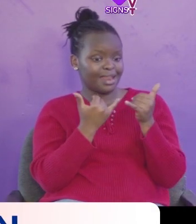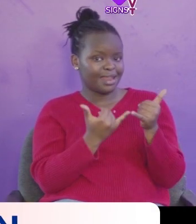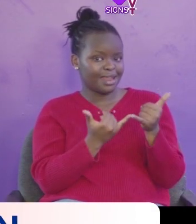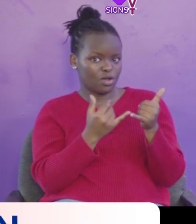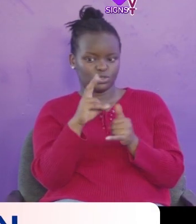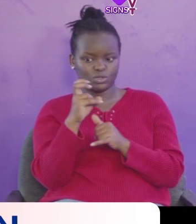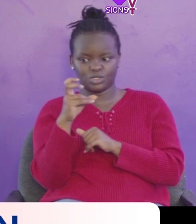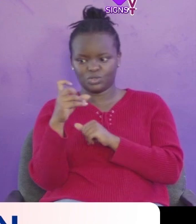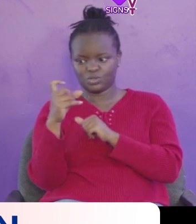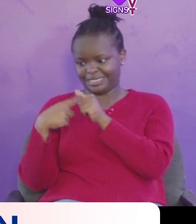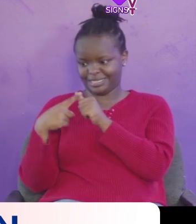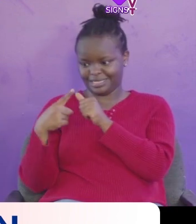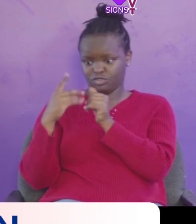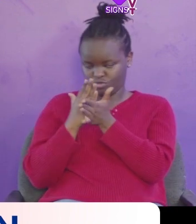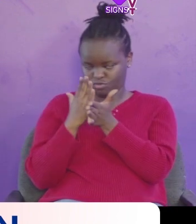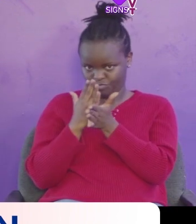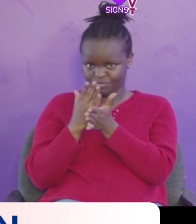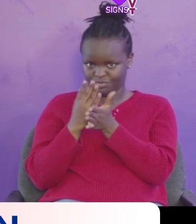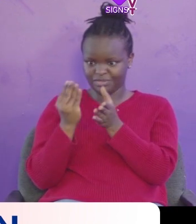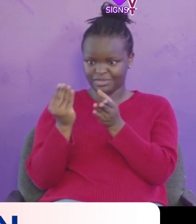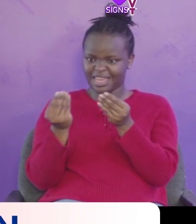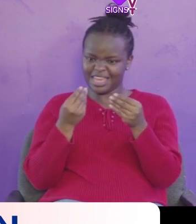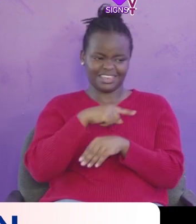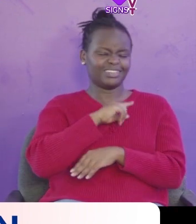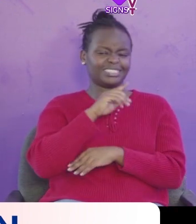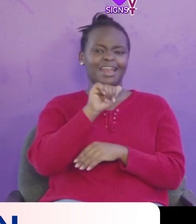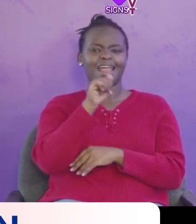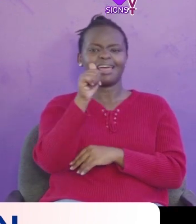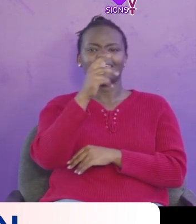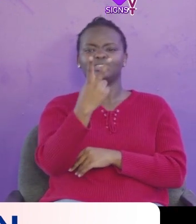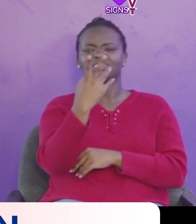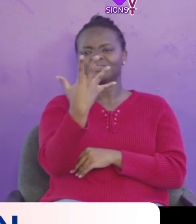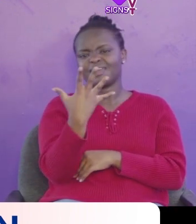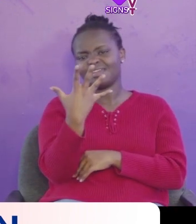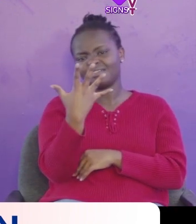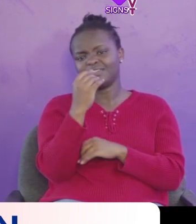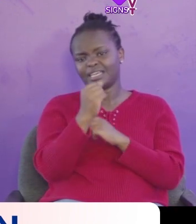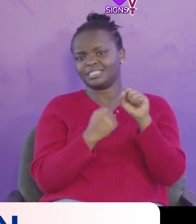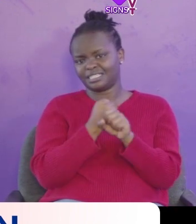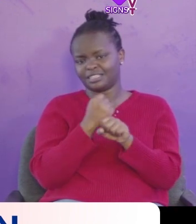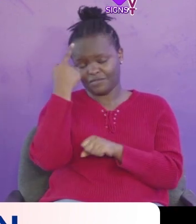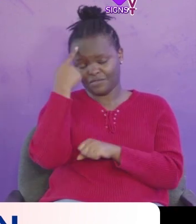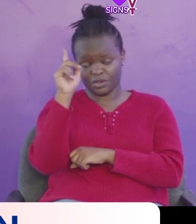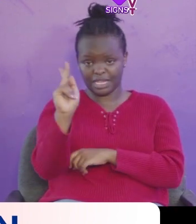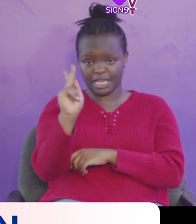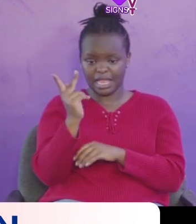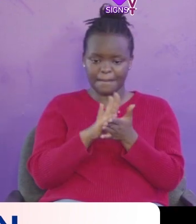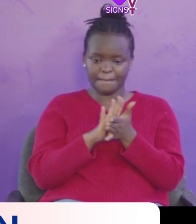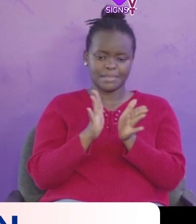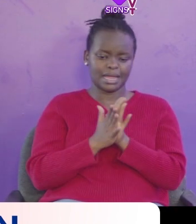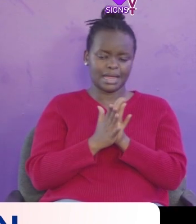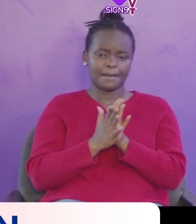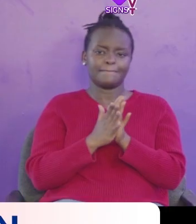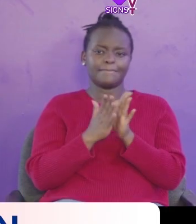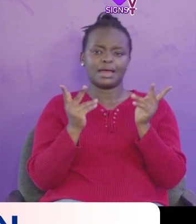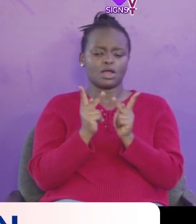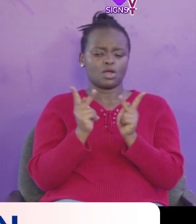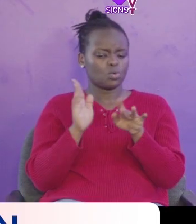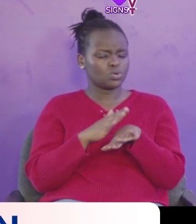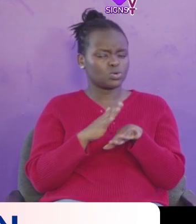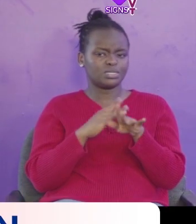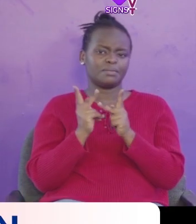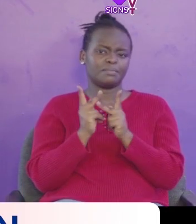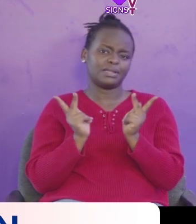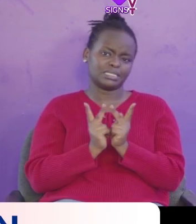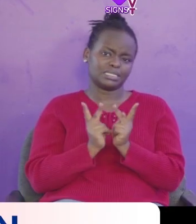2025, 2026 ndio. Yes. Give us another 25 years. For Kenya to be at least somewhere. It is true